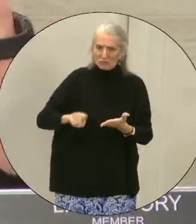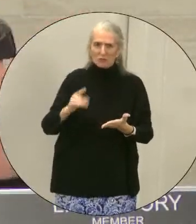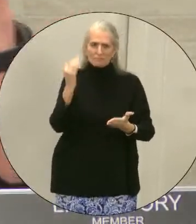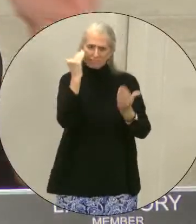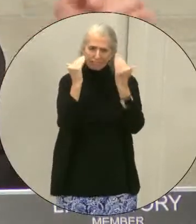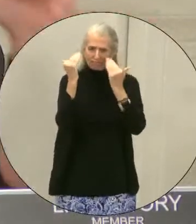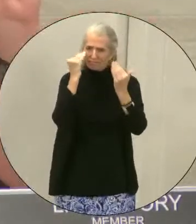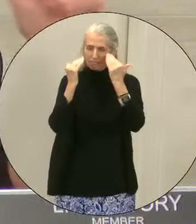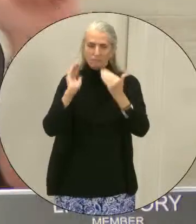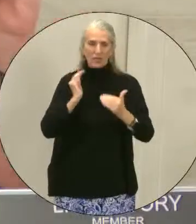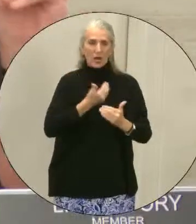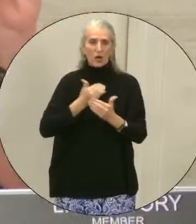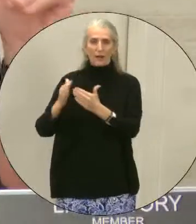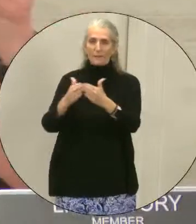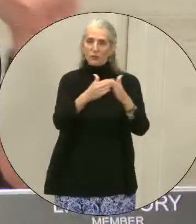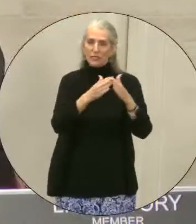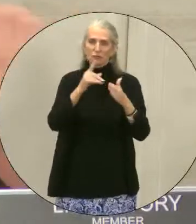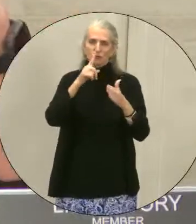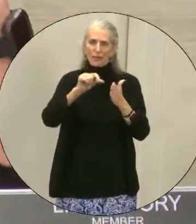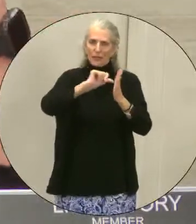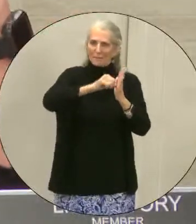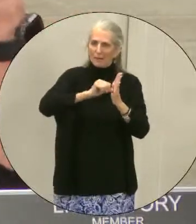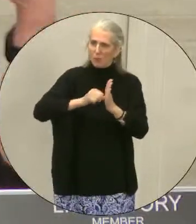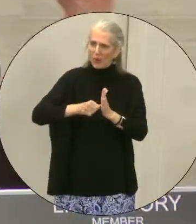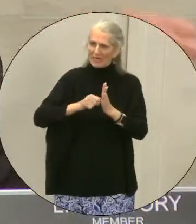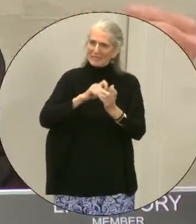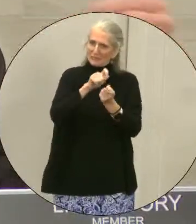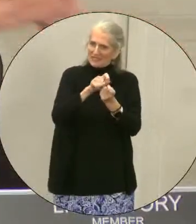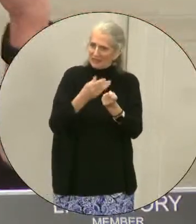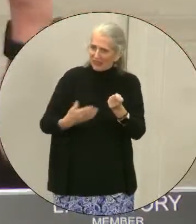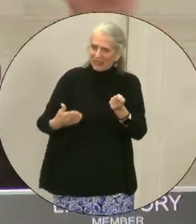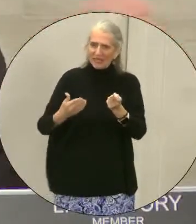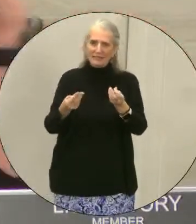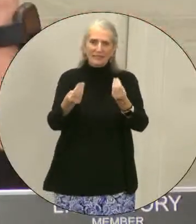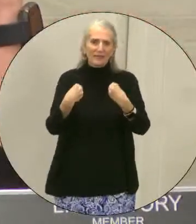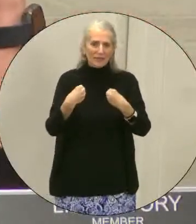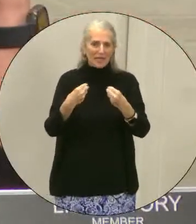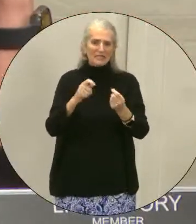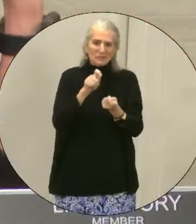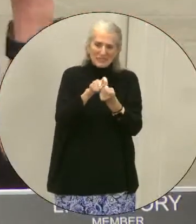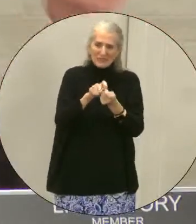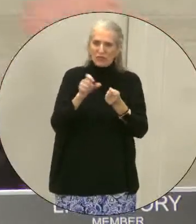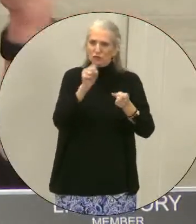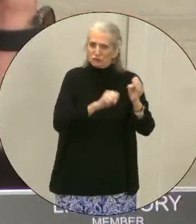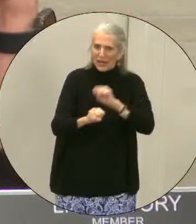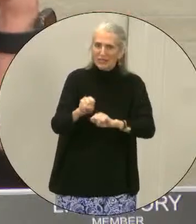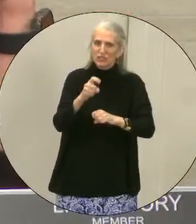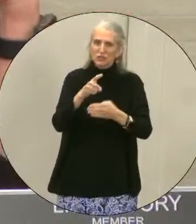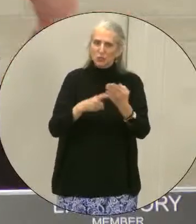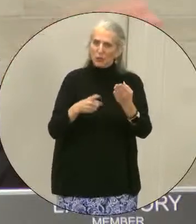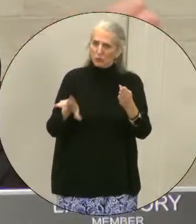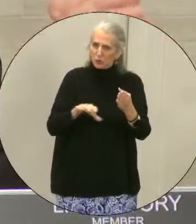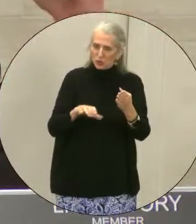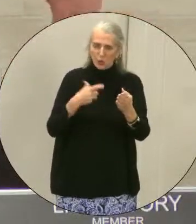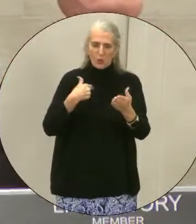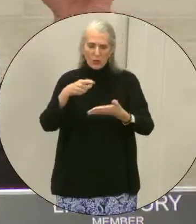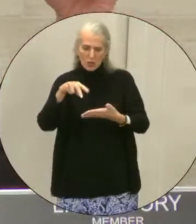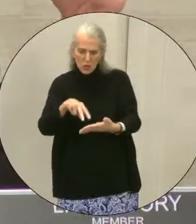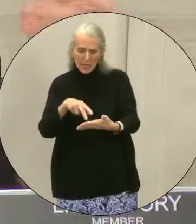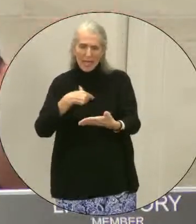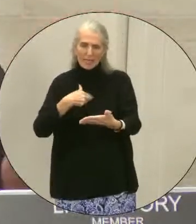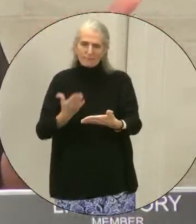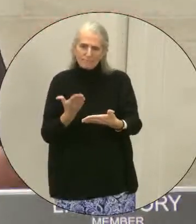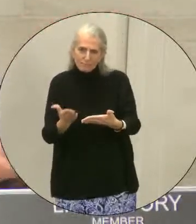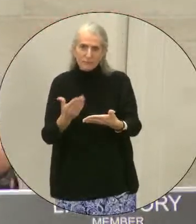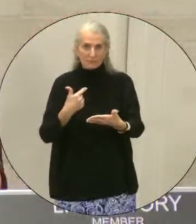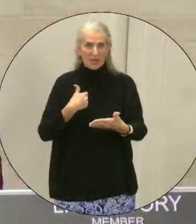community. He was really pinpointing a lot of specific things and giving specific strategies of this is what I would do, this is what I would look at. I really appreciated that and liked